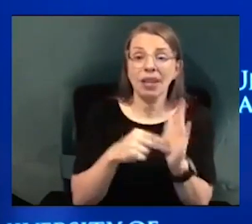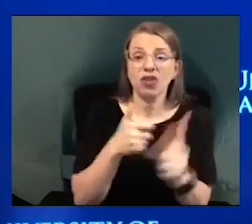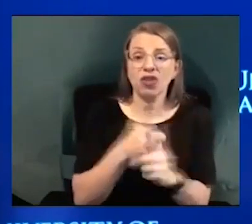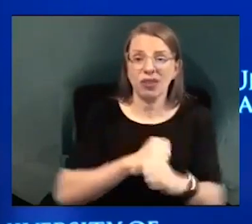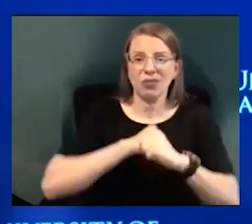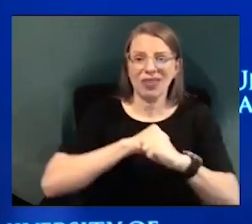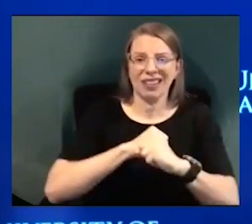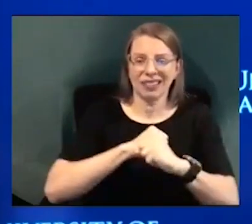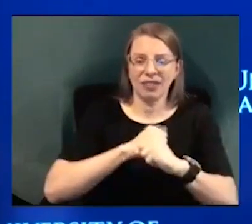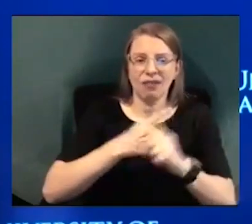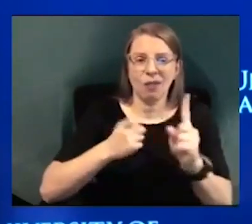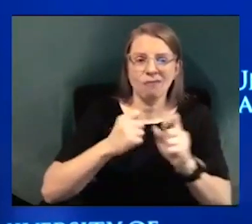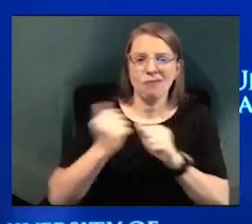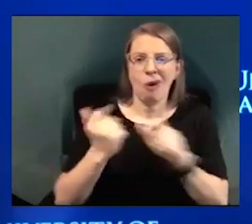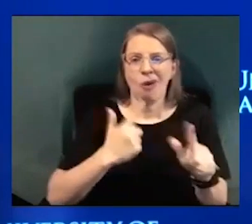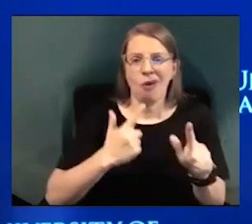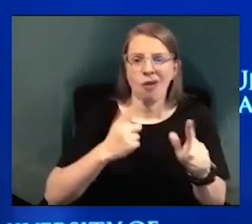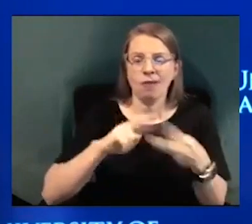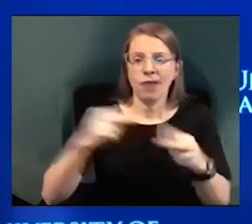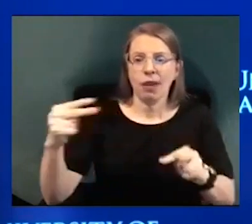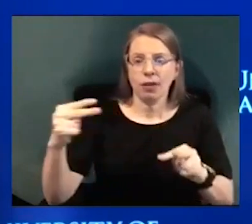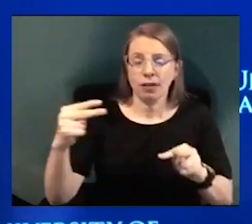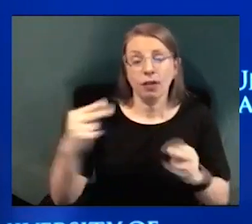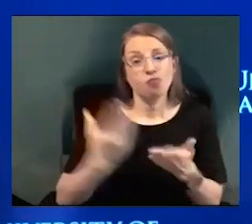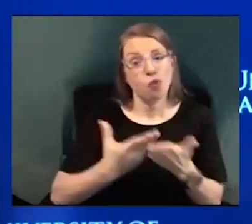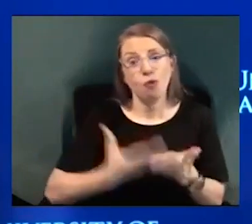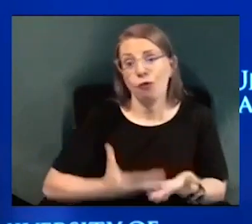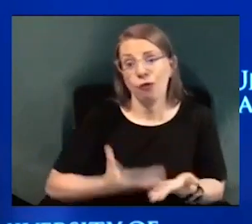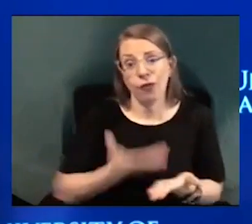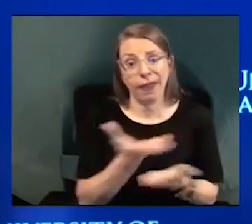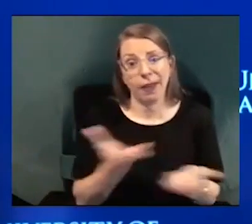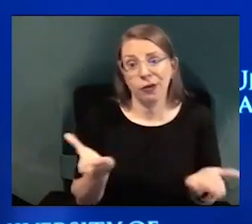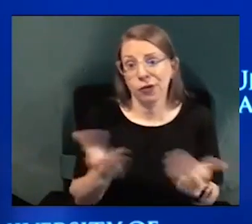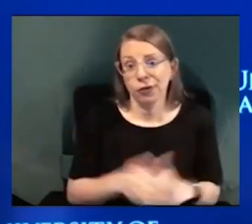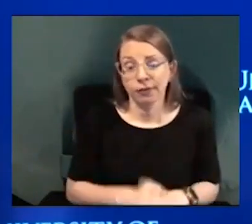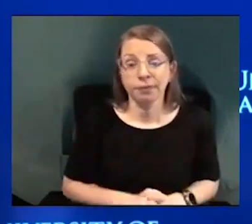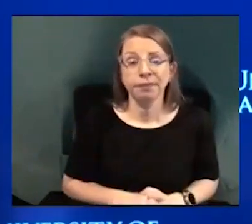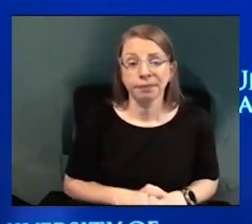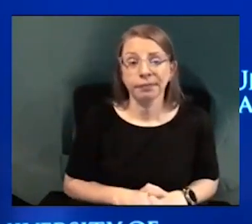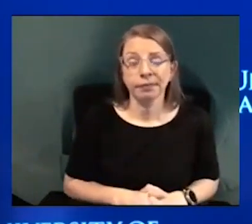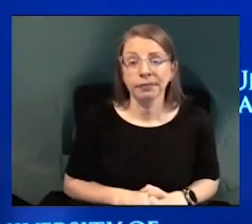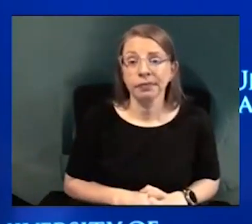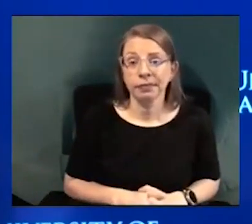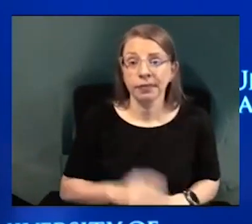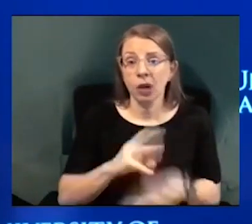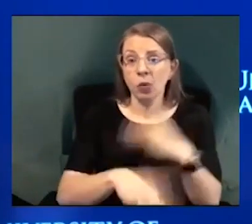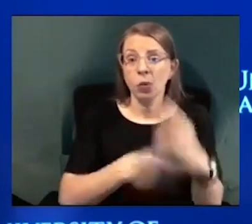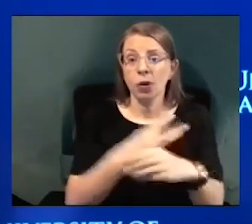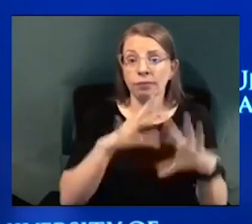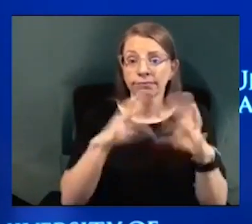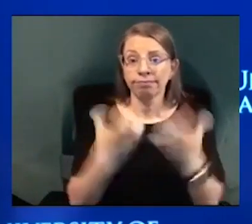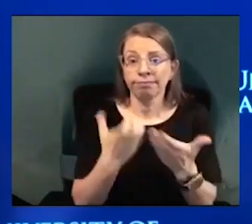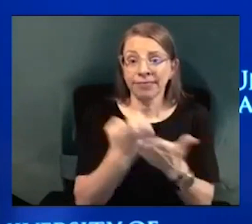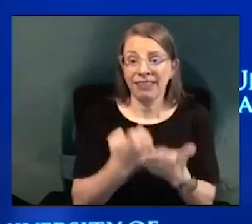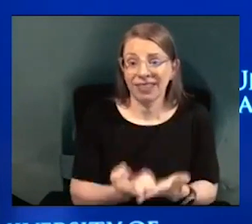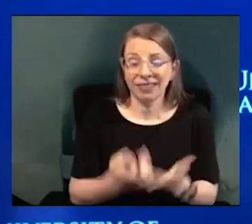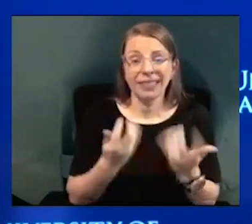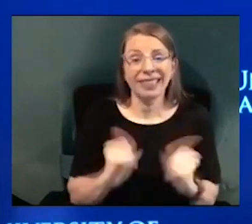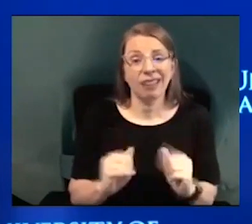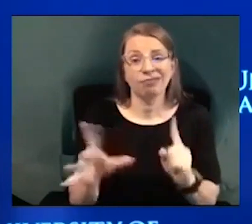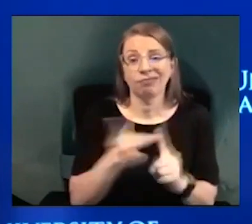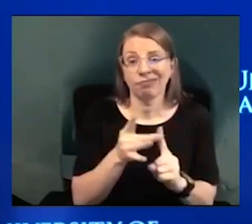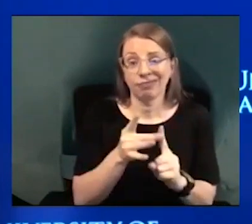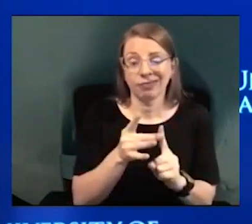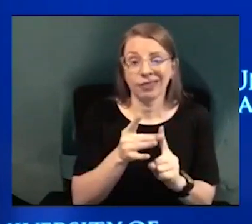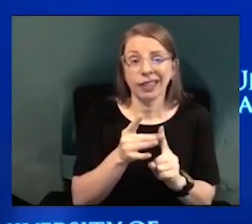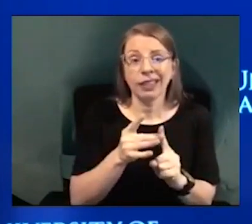That's been shown. It certainly improves the risks, but it's been shown around the world that you can still get reinfected and you can die the second time.